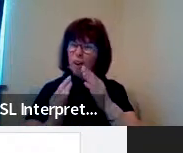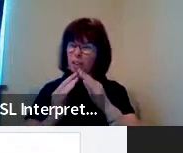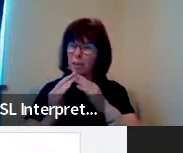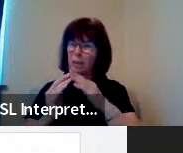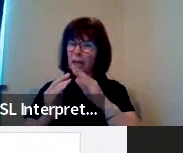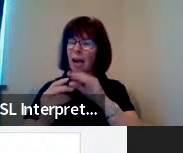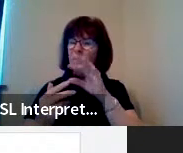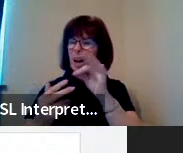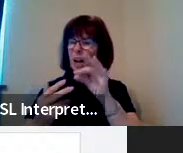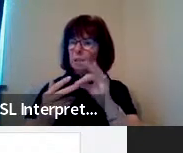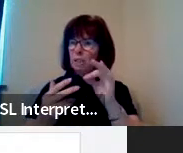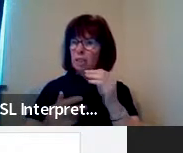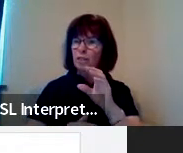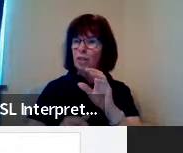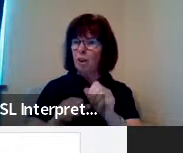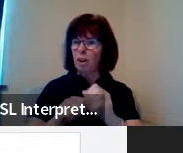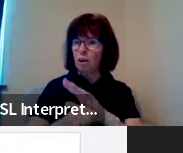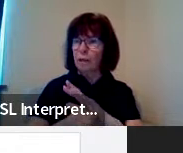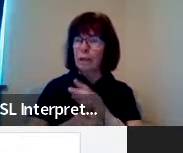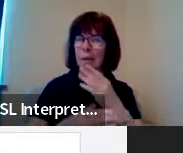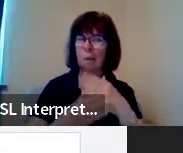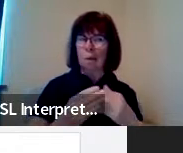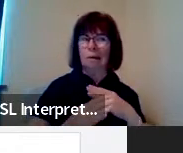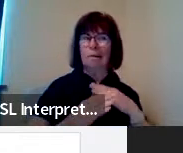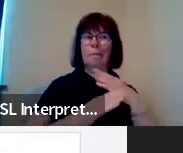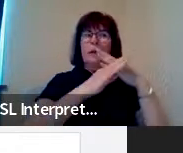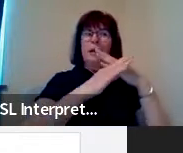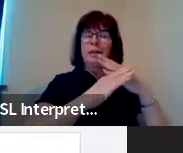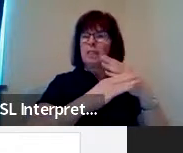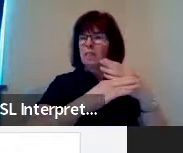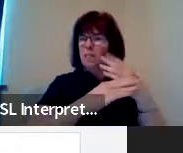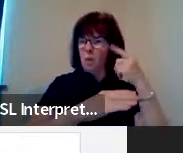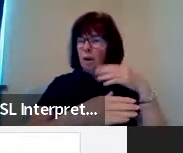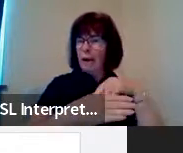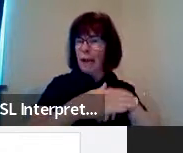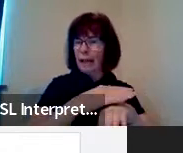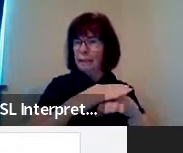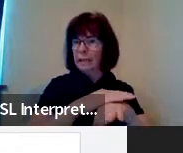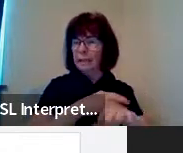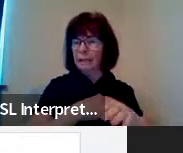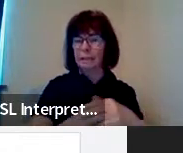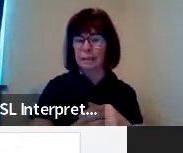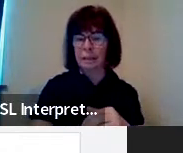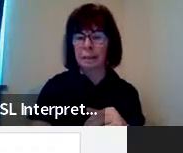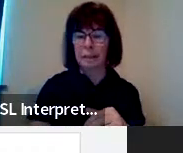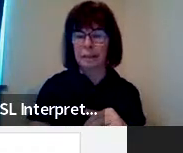options? And what are the barriers to access to those treatment options?